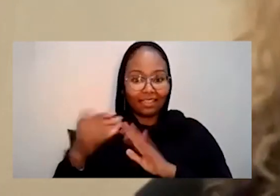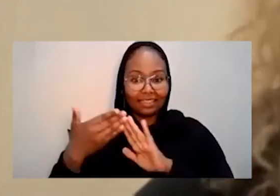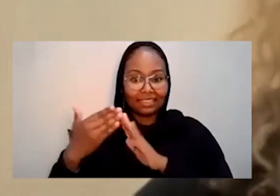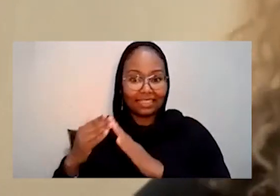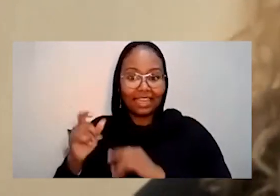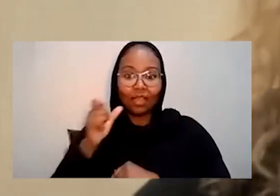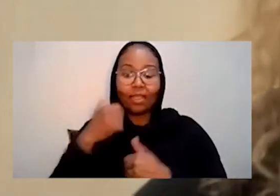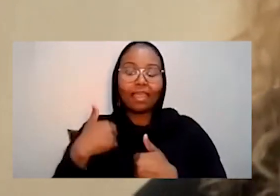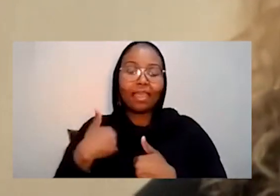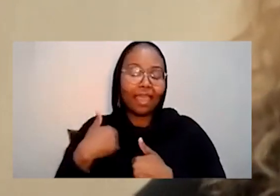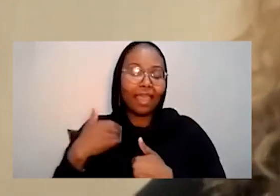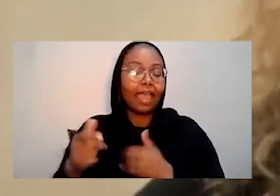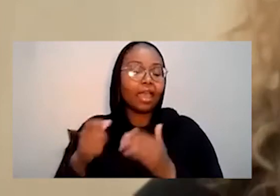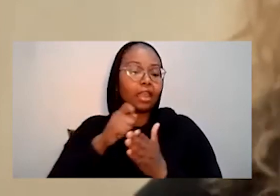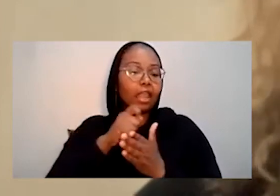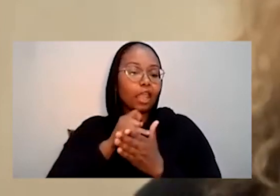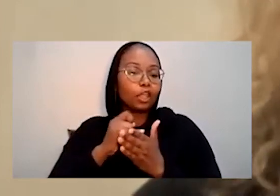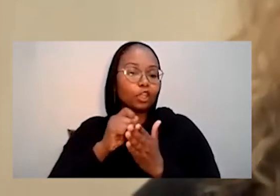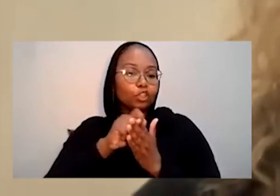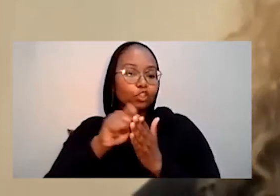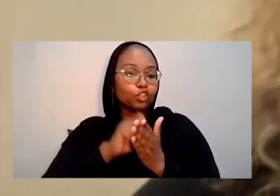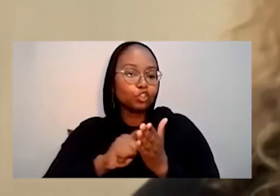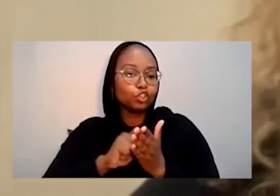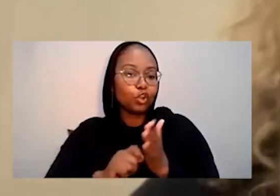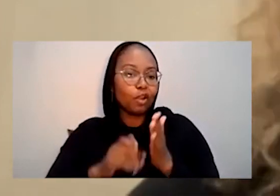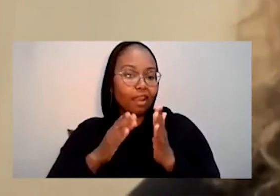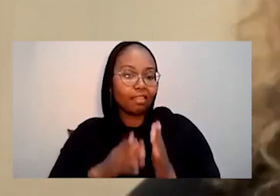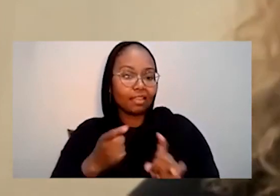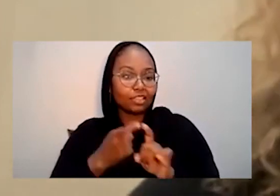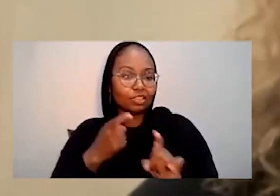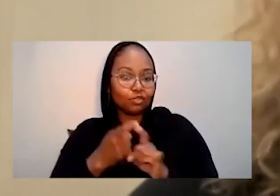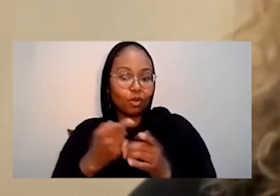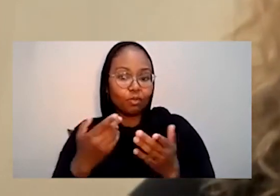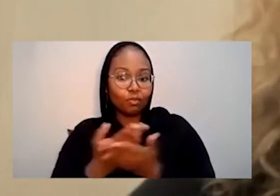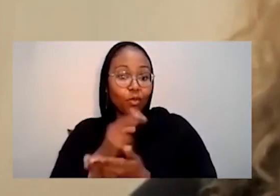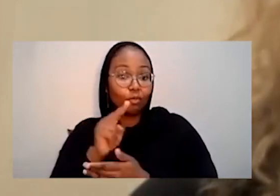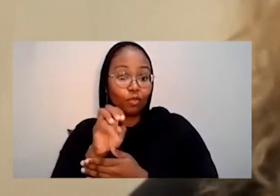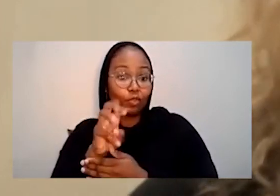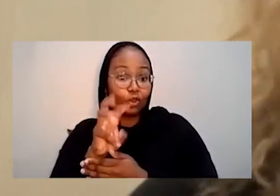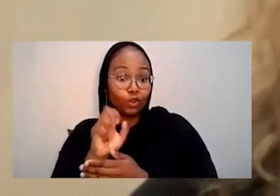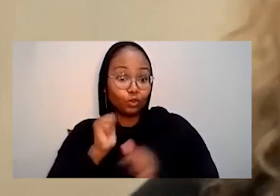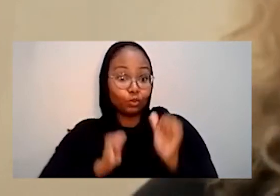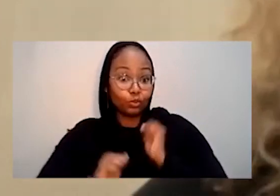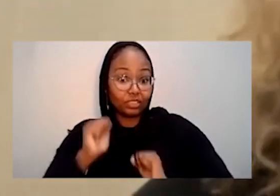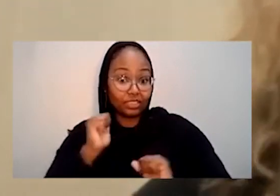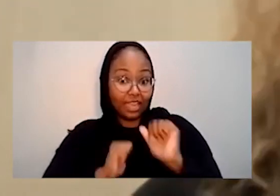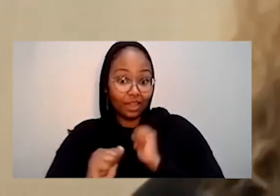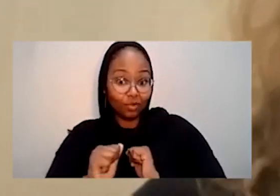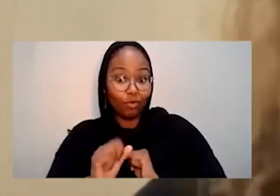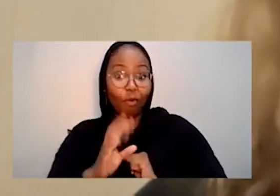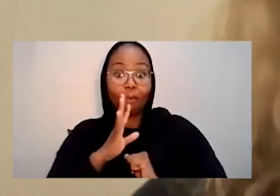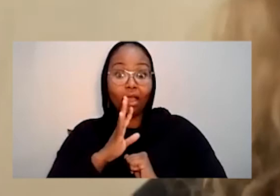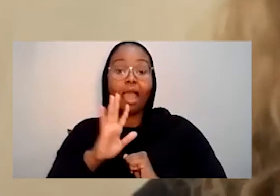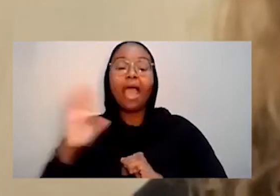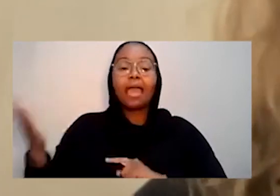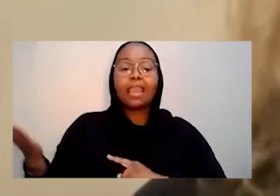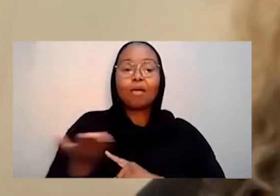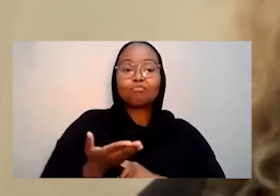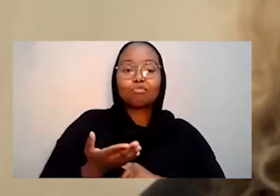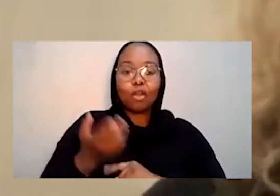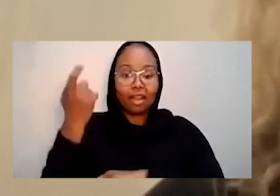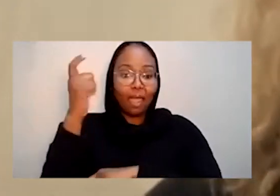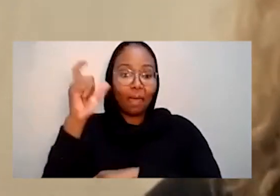a journalist from one of the news stations come and moderate. One of my Muslim sisters and I gave a talk back, and we brought in